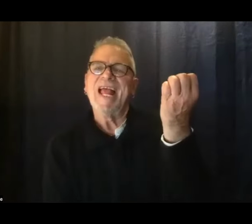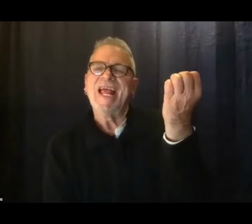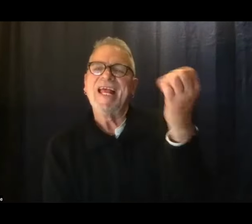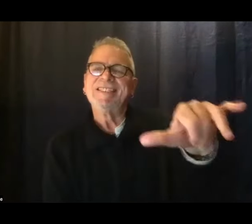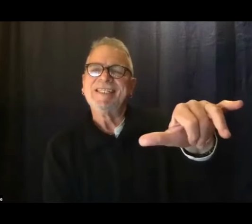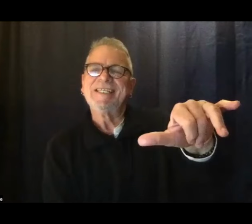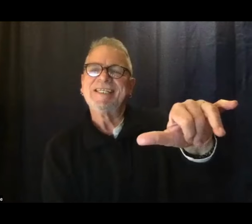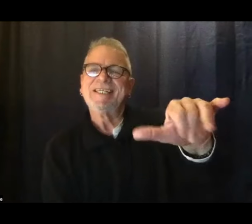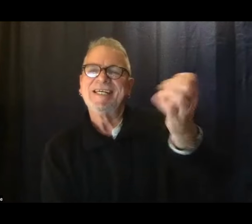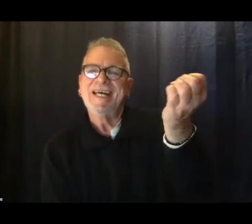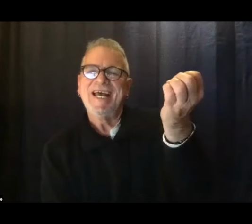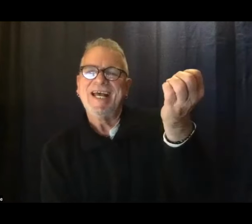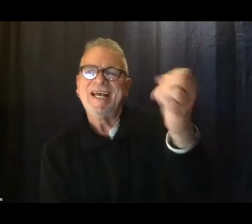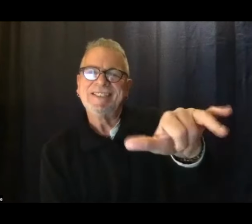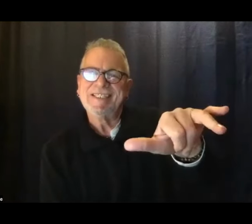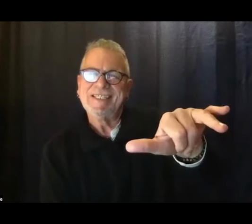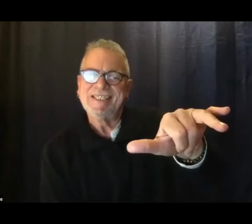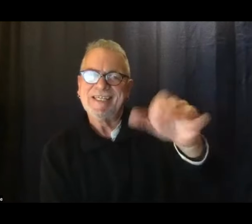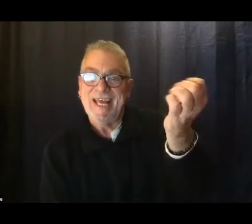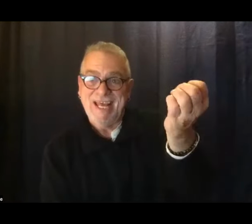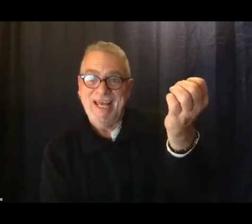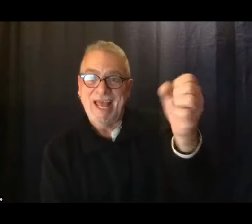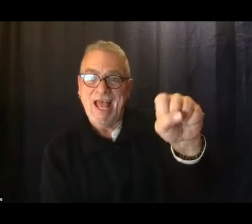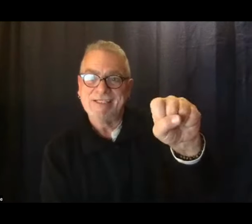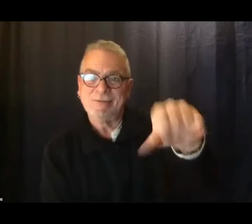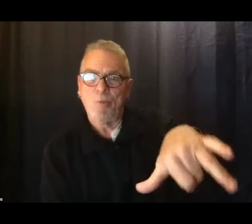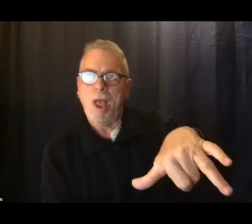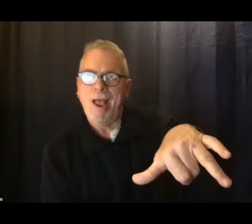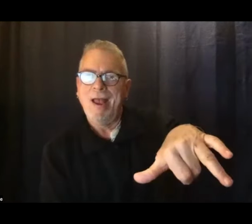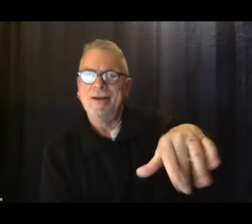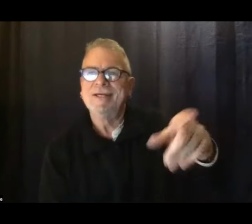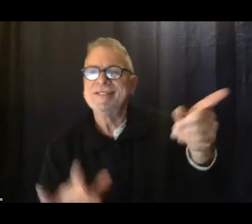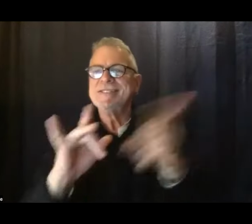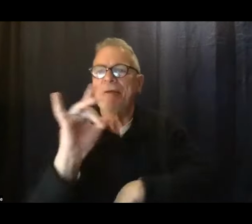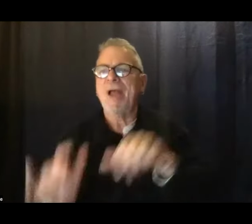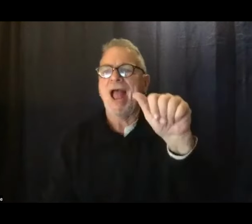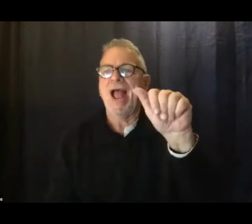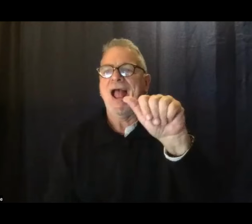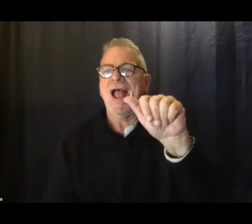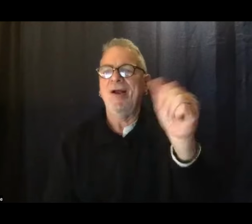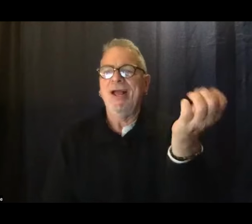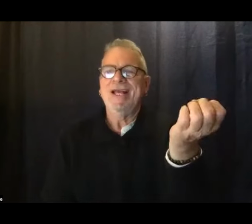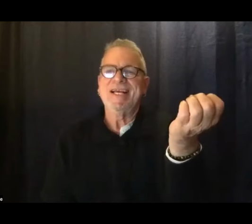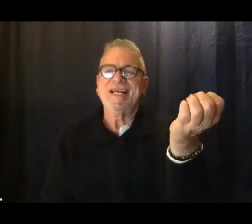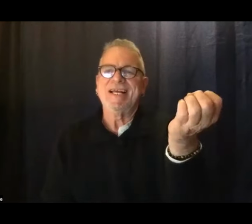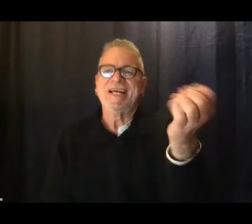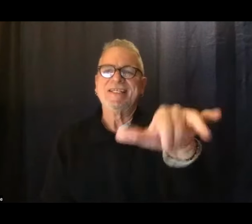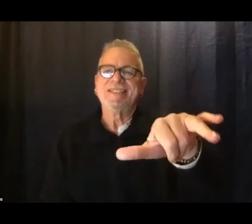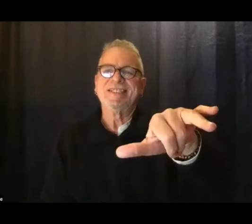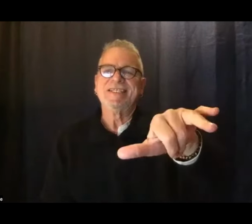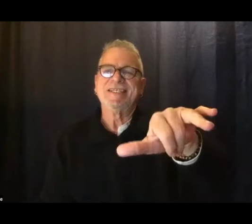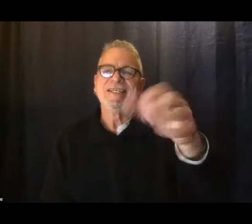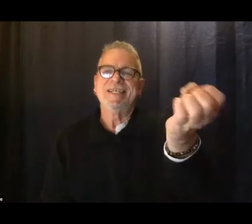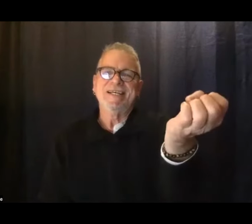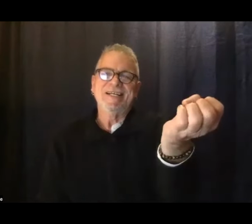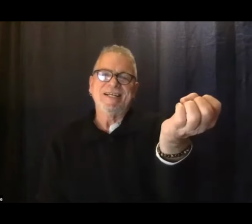of lazy, but that's lexicalized. Easy. E is up. E-S-Y. The A is actually